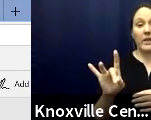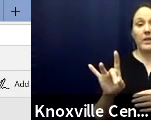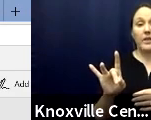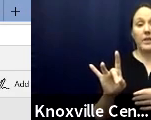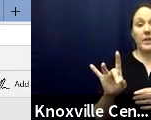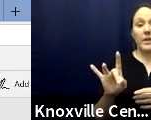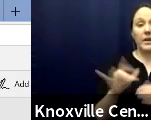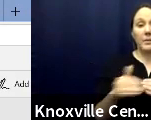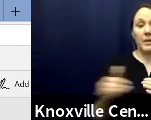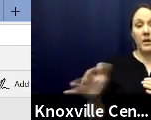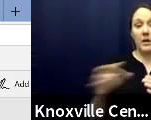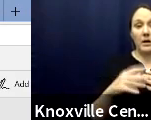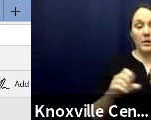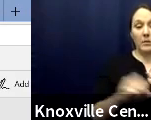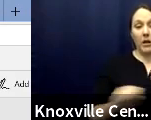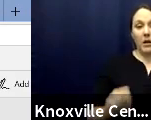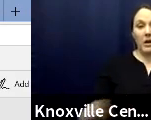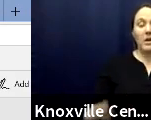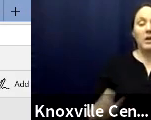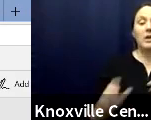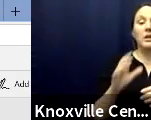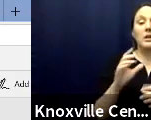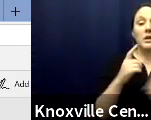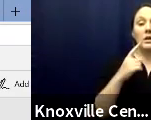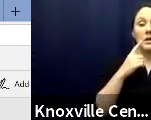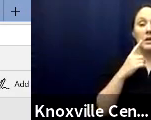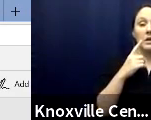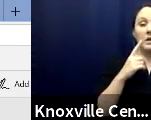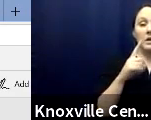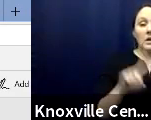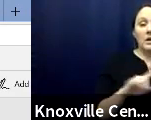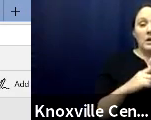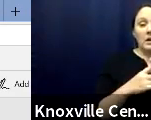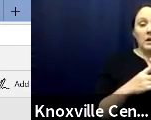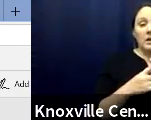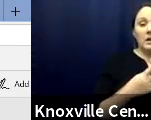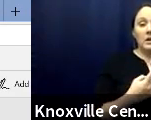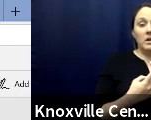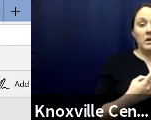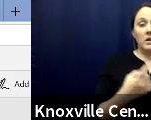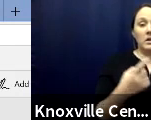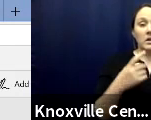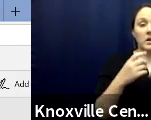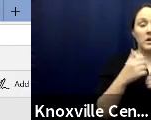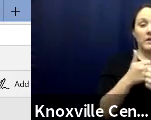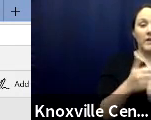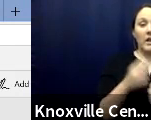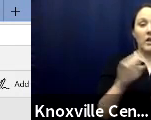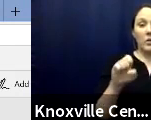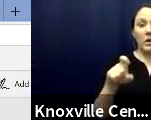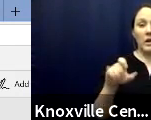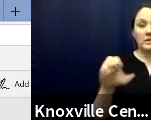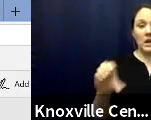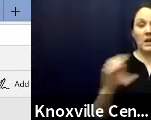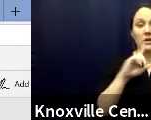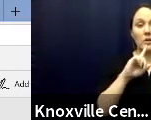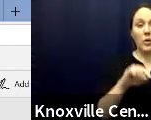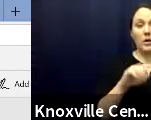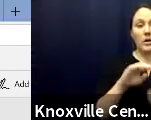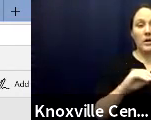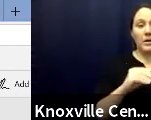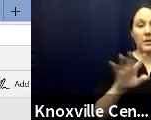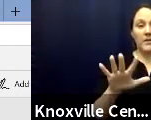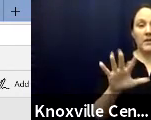blah, blah, blah, blah, blah, effect pursuant to executive order number 59 it is now, it's